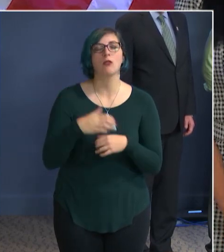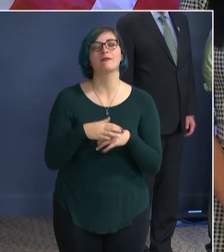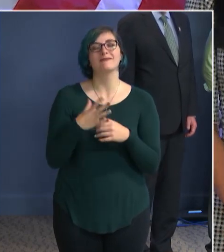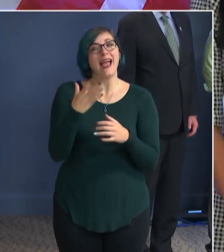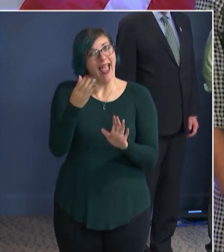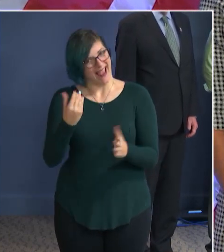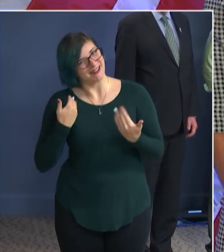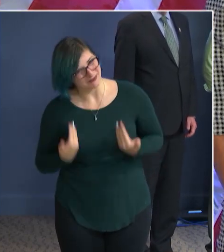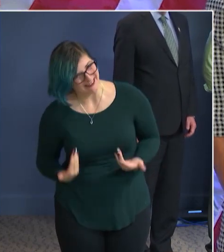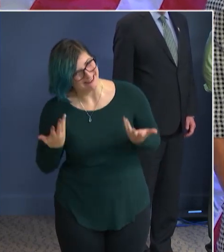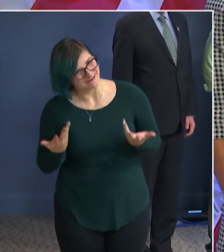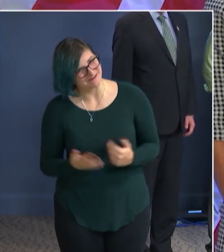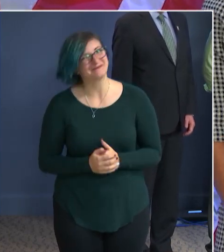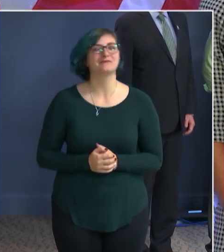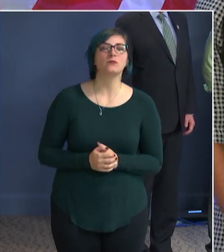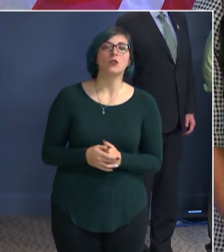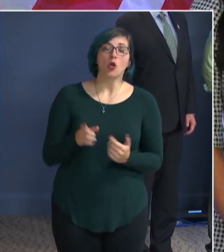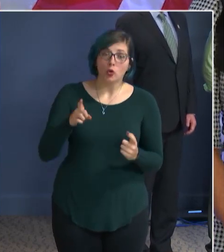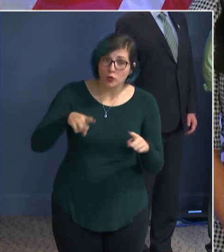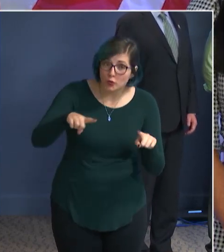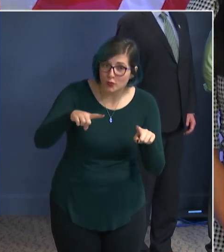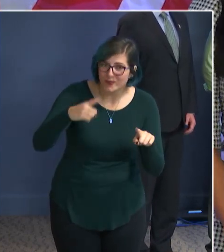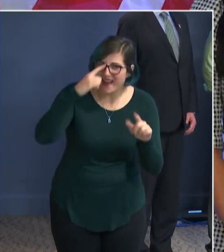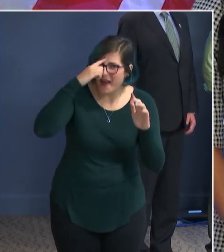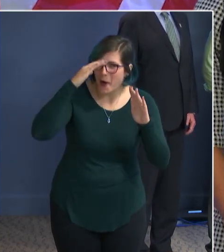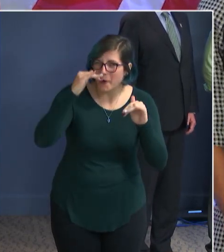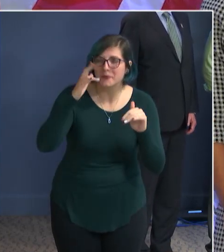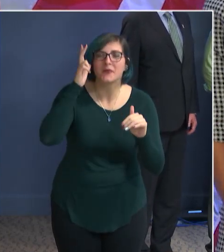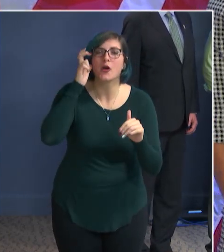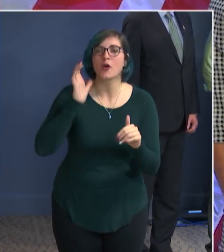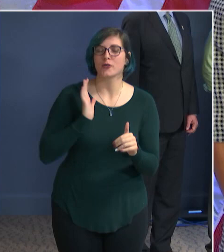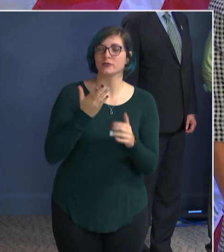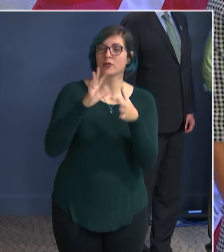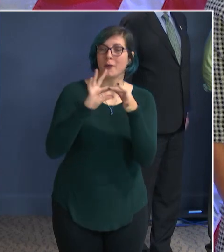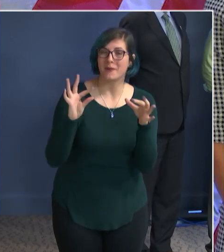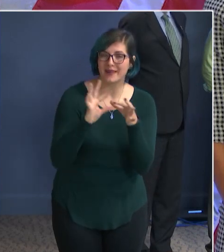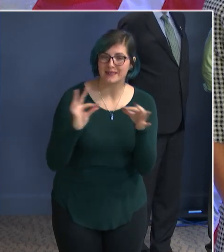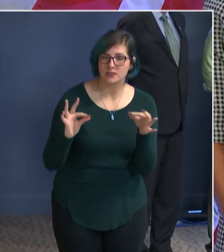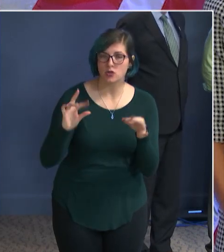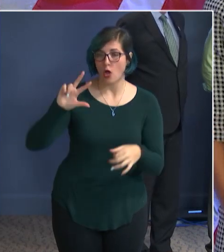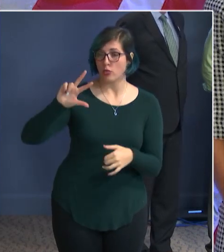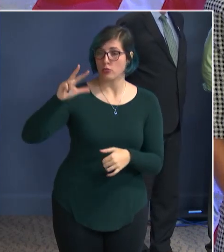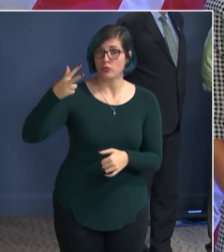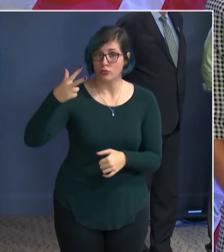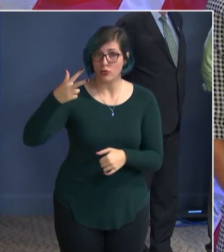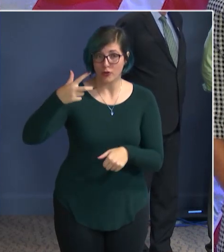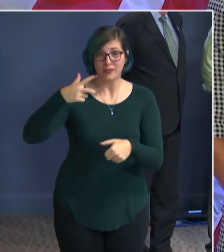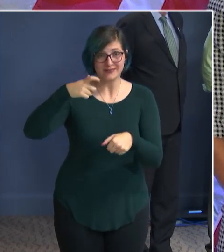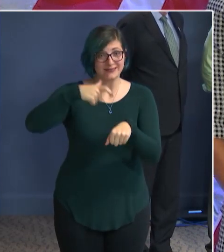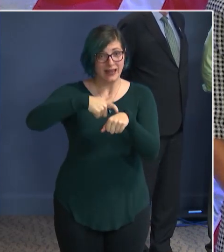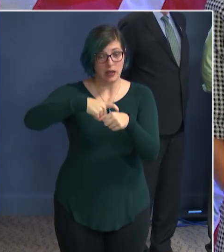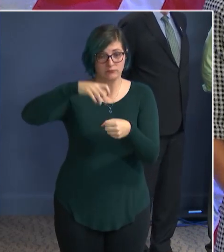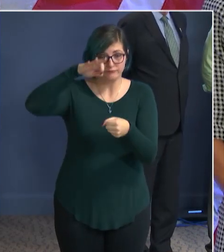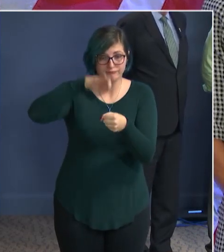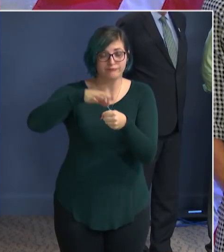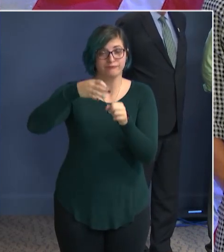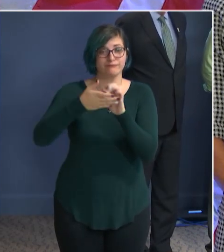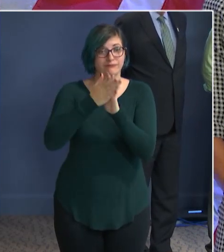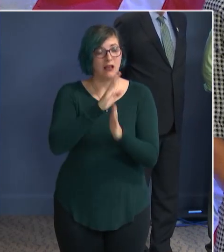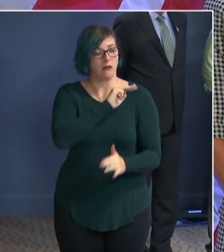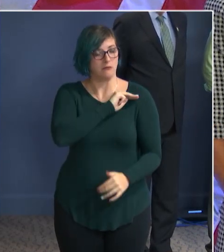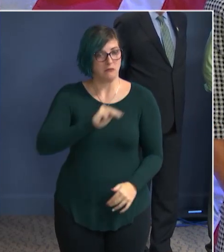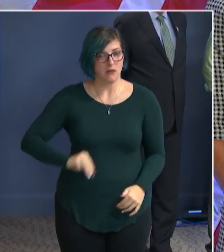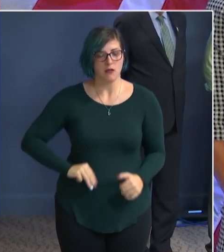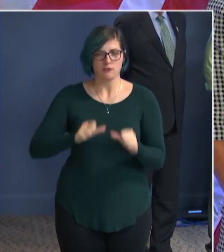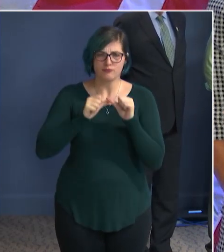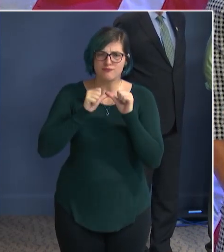me. You, I hope, heard our message that a third term is a special opportunity for us to be